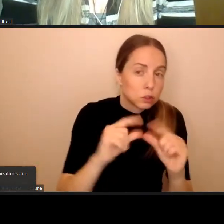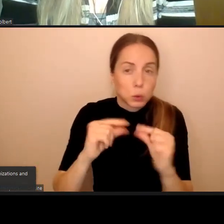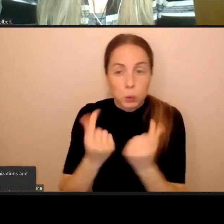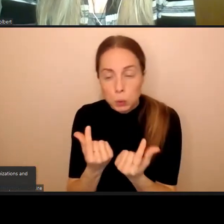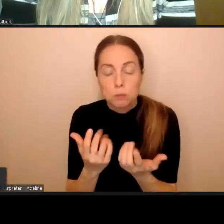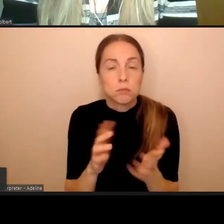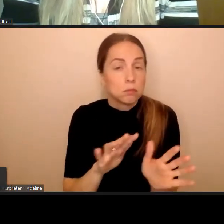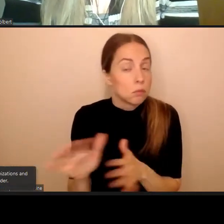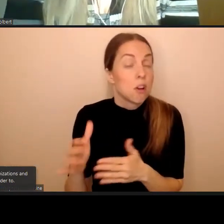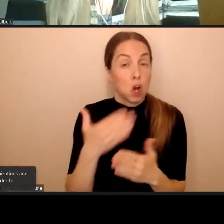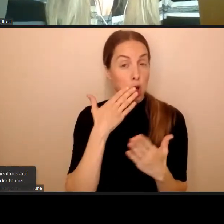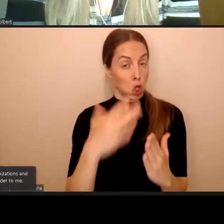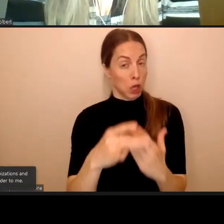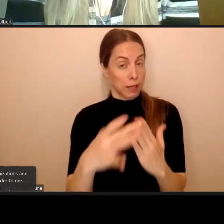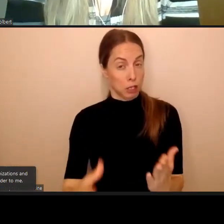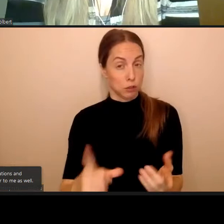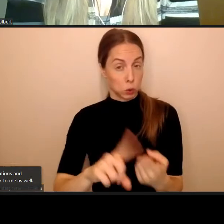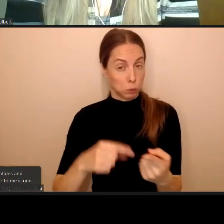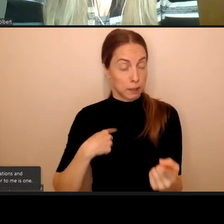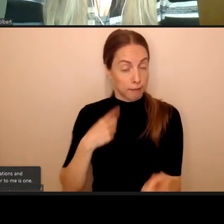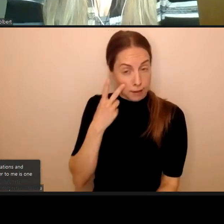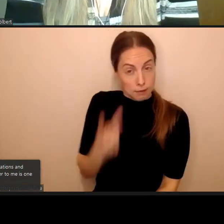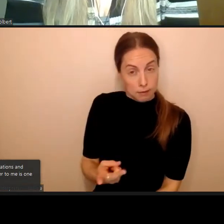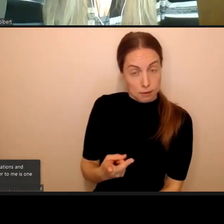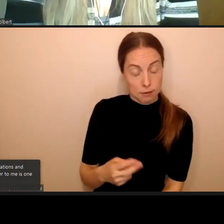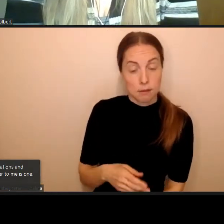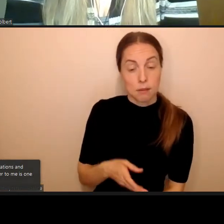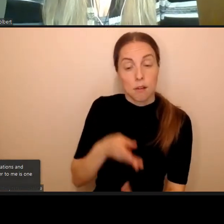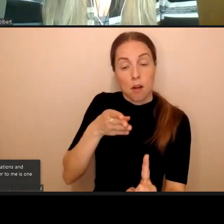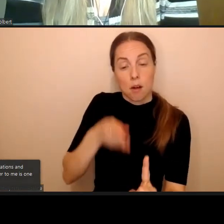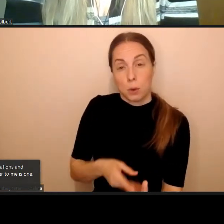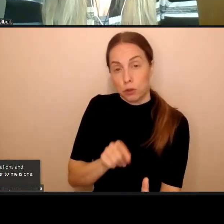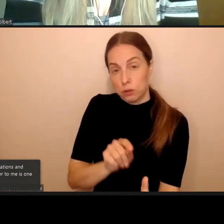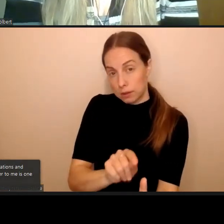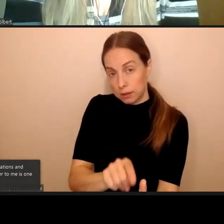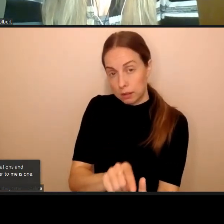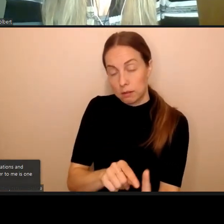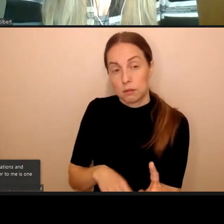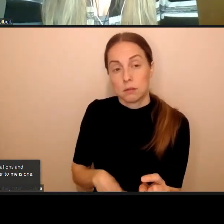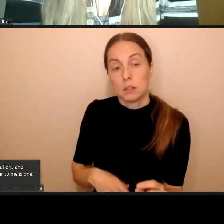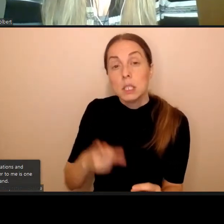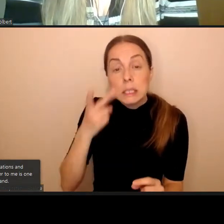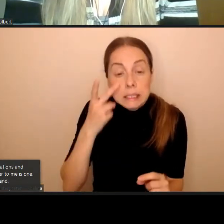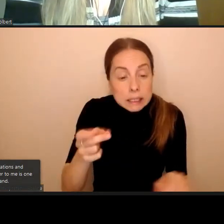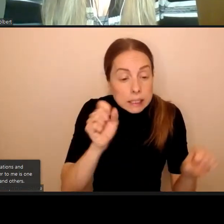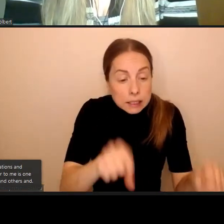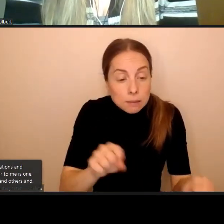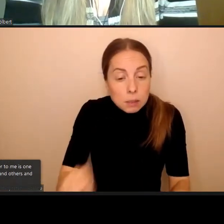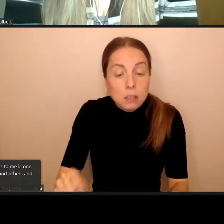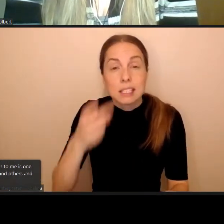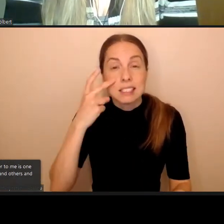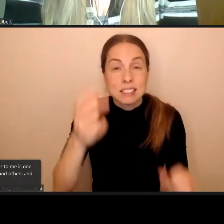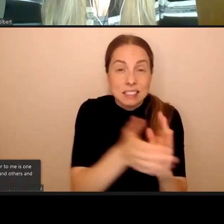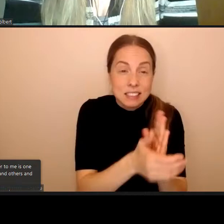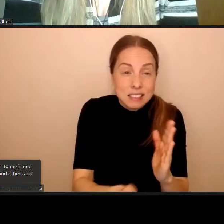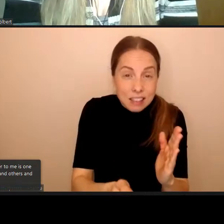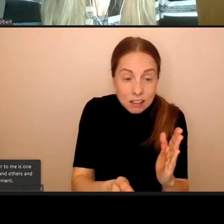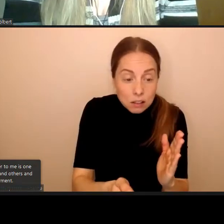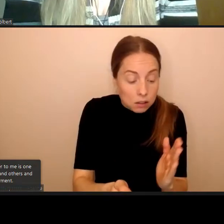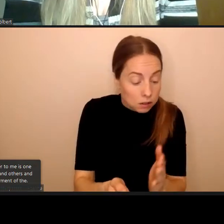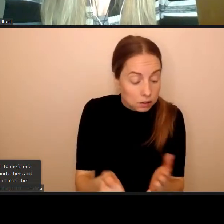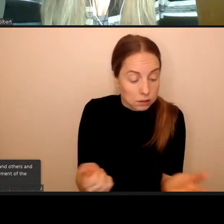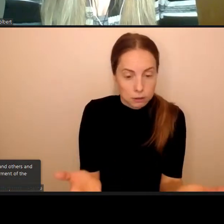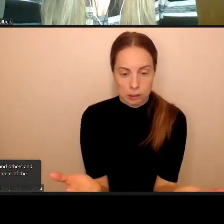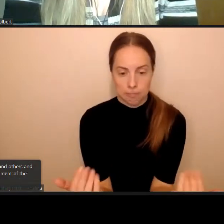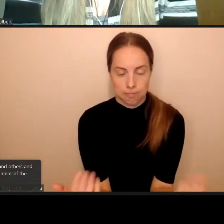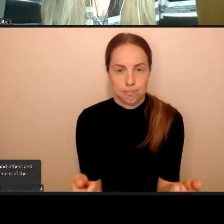A good leader to me is one that sees the abilities and skills in others and brings those forth for the betterment of the group